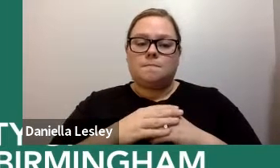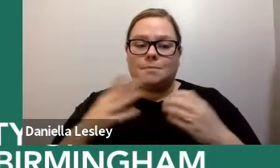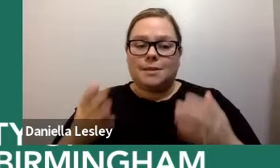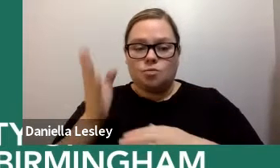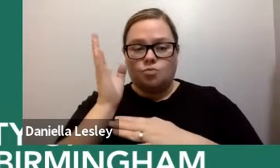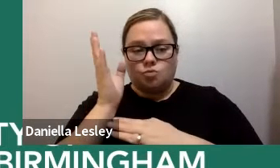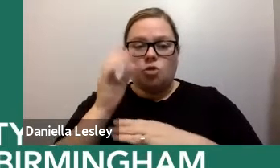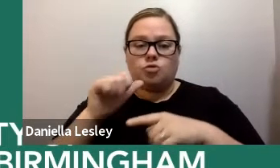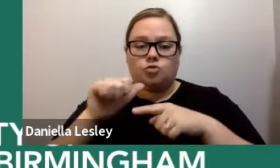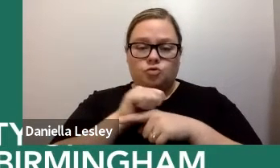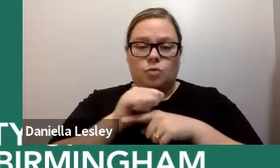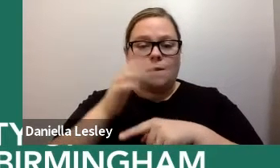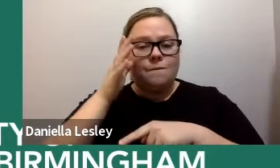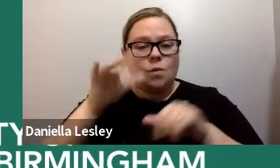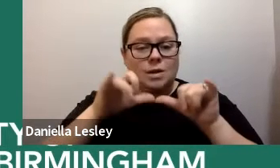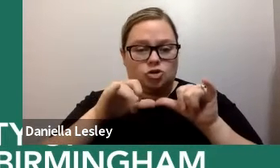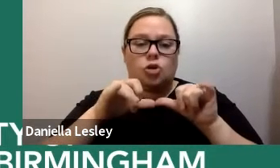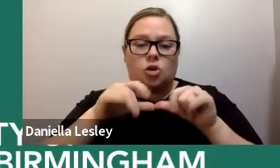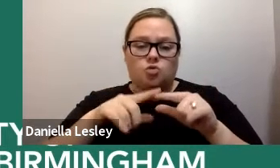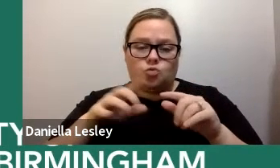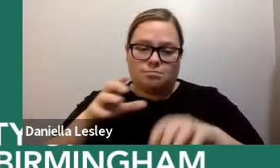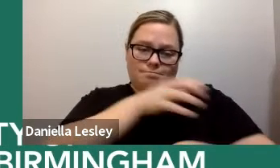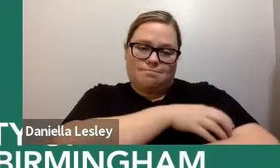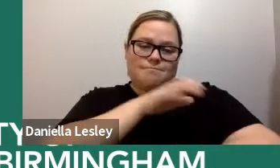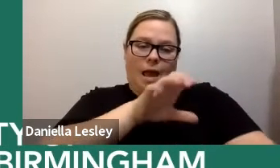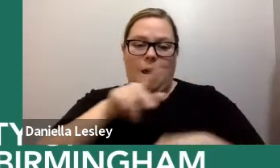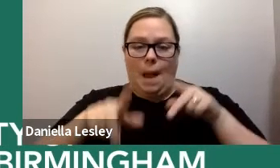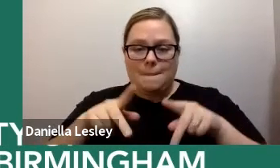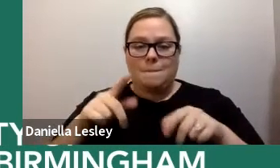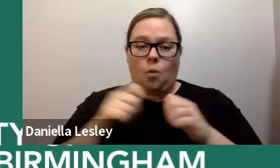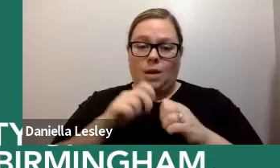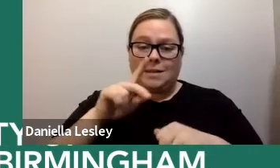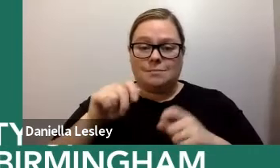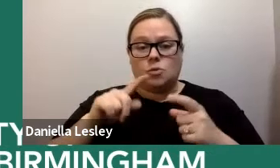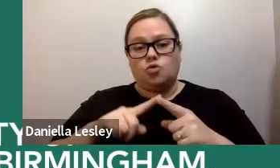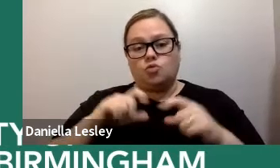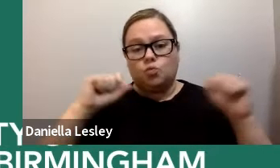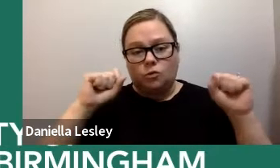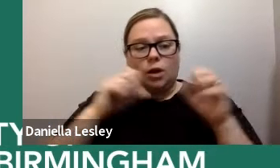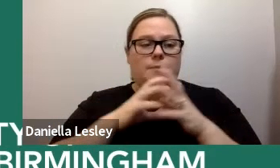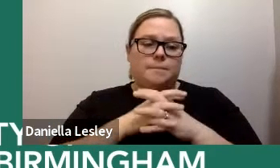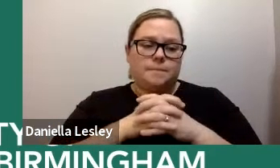training future engineers to empower people with disabilities to exercise. Next slide, please.